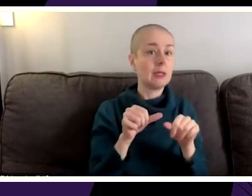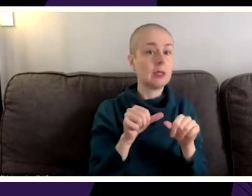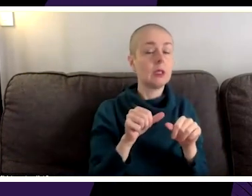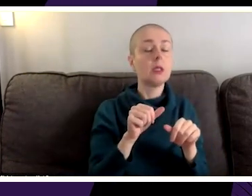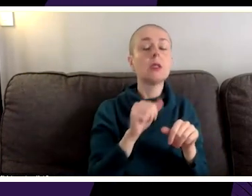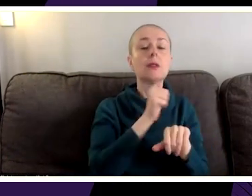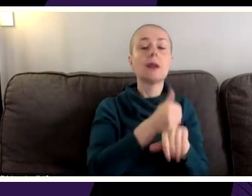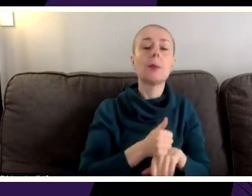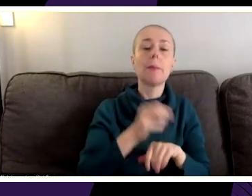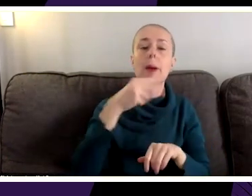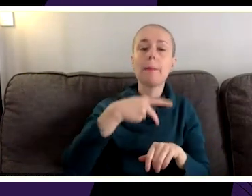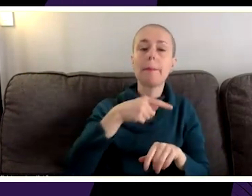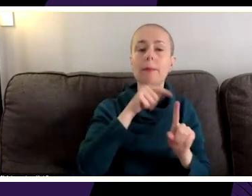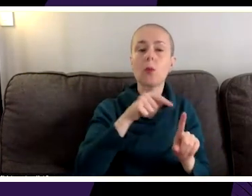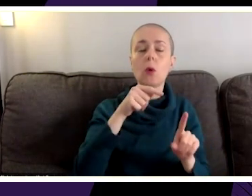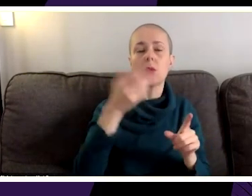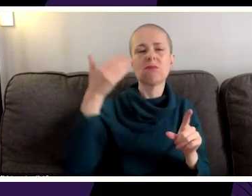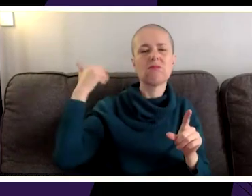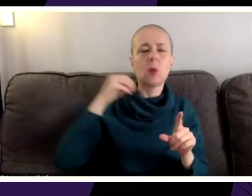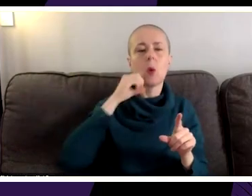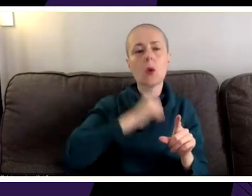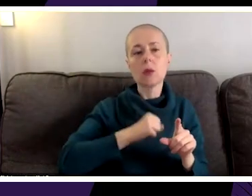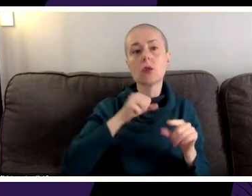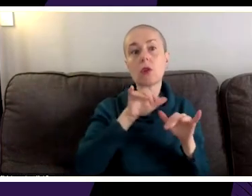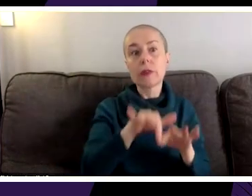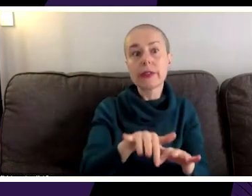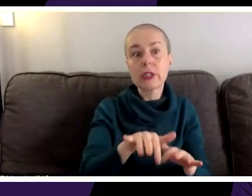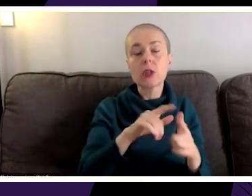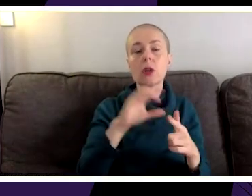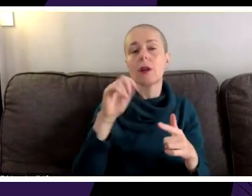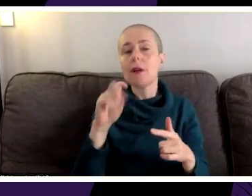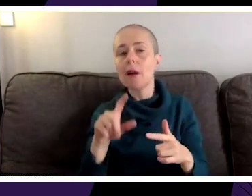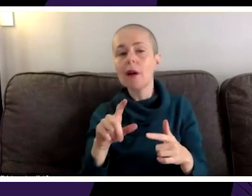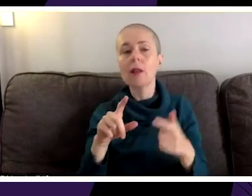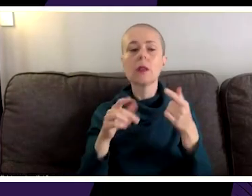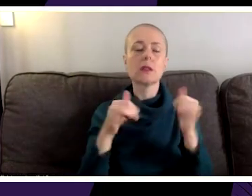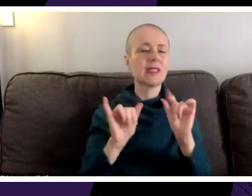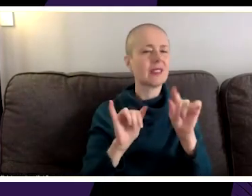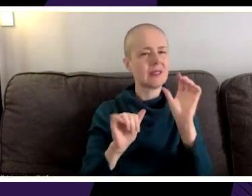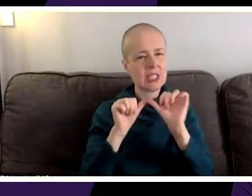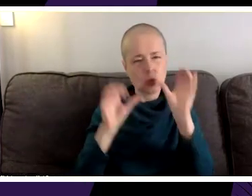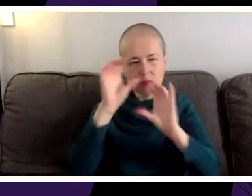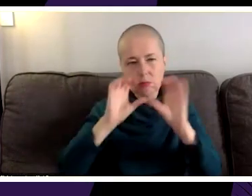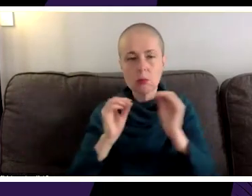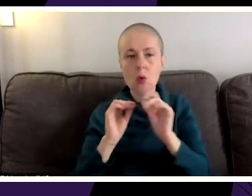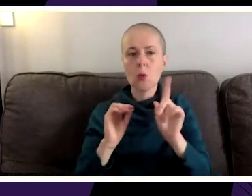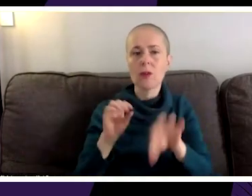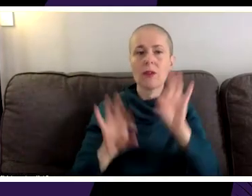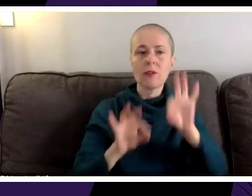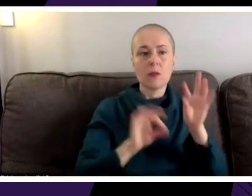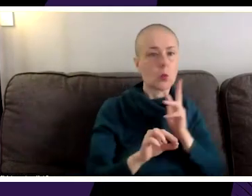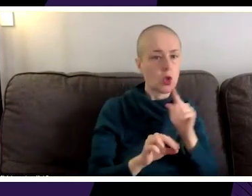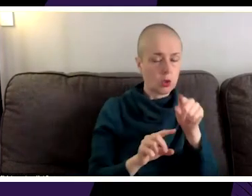canals, searching for what remains of the bodies of water. For that purpose, I built a DIY